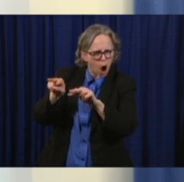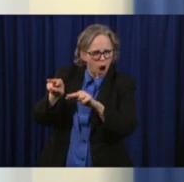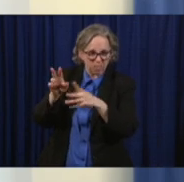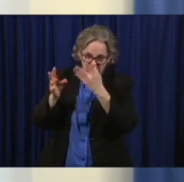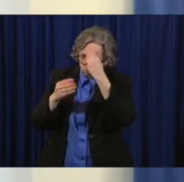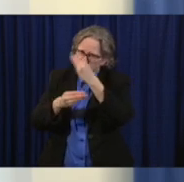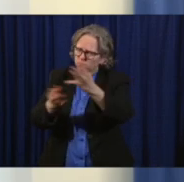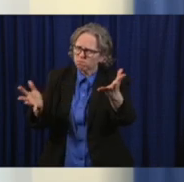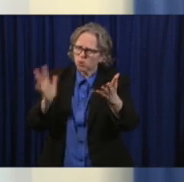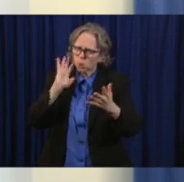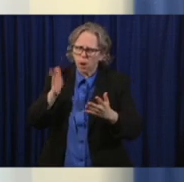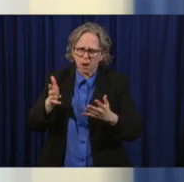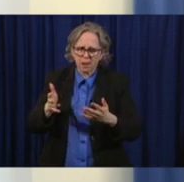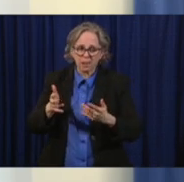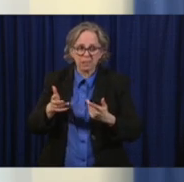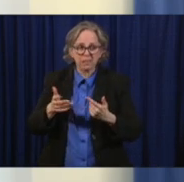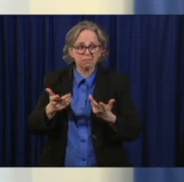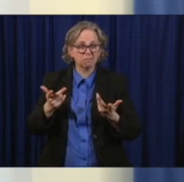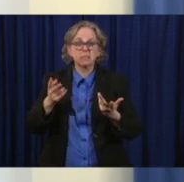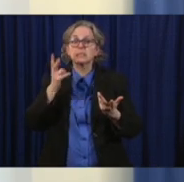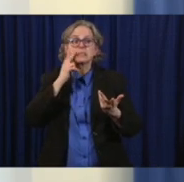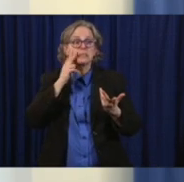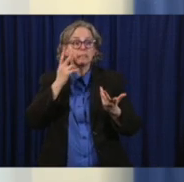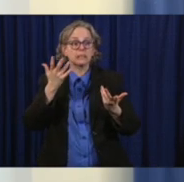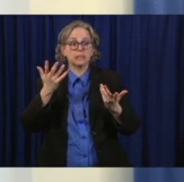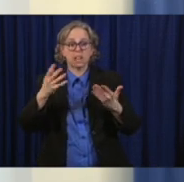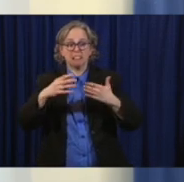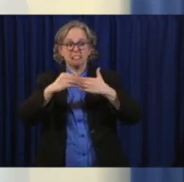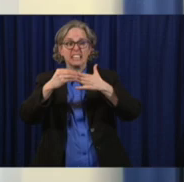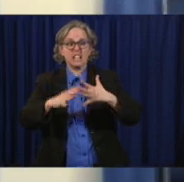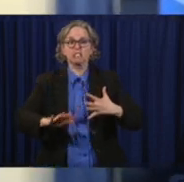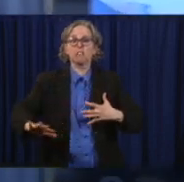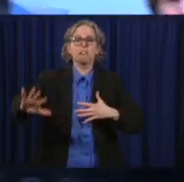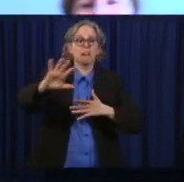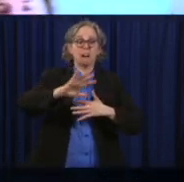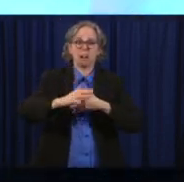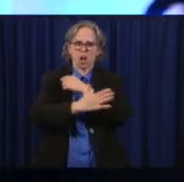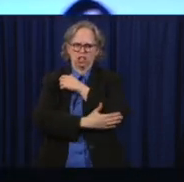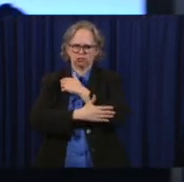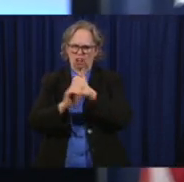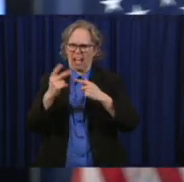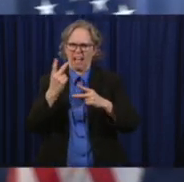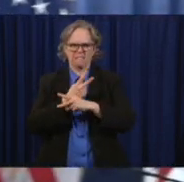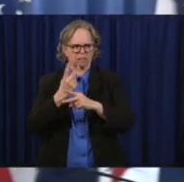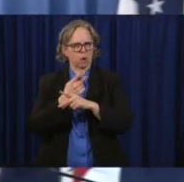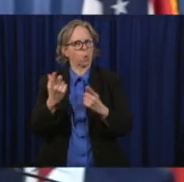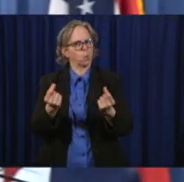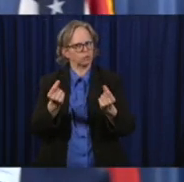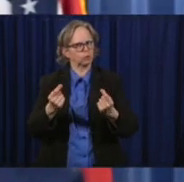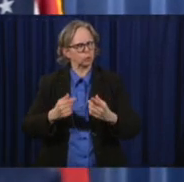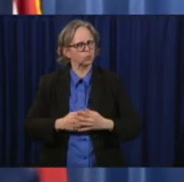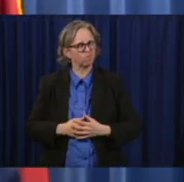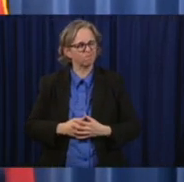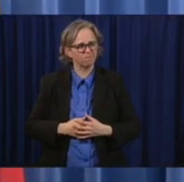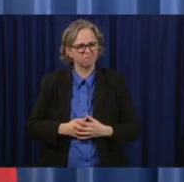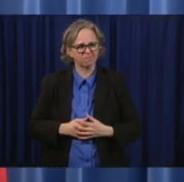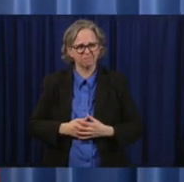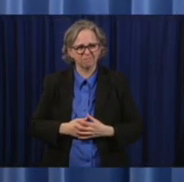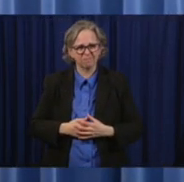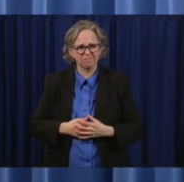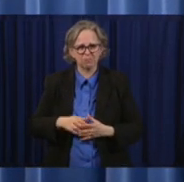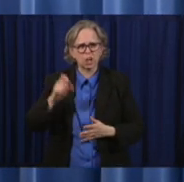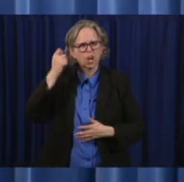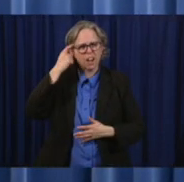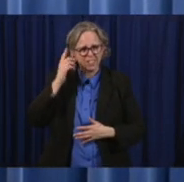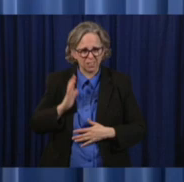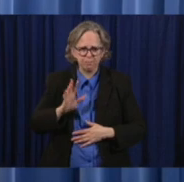best steps we can make. And we'll learn this together. And just two additional comments. Hospitalization numbers is what